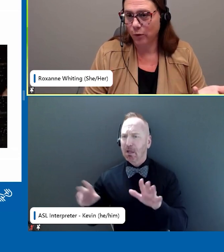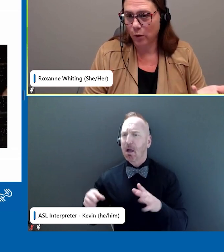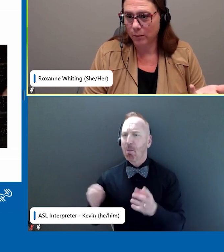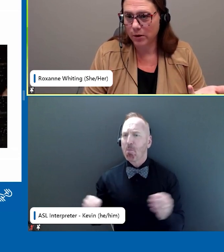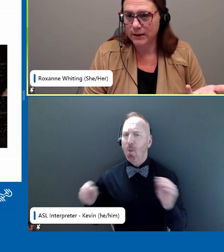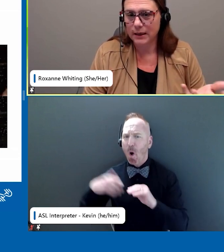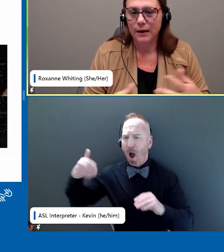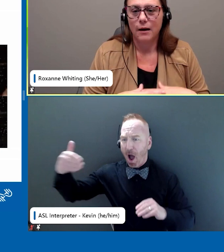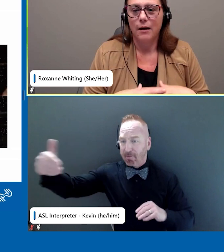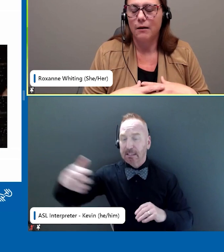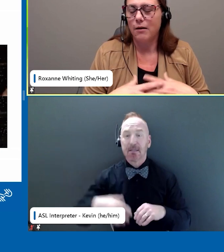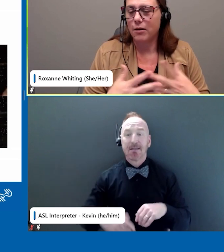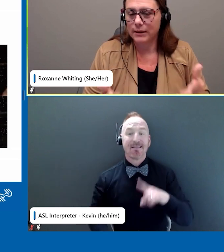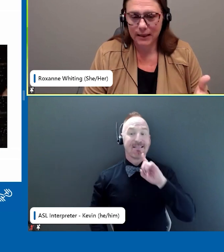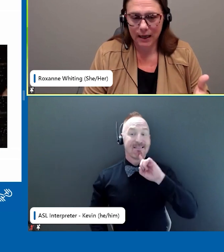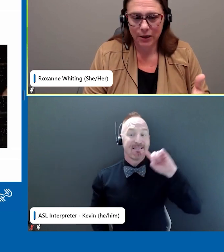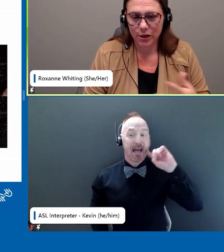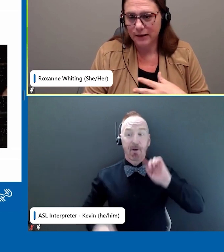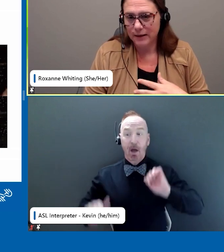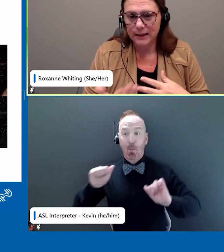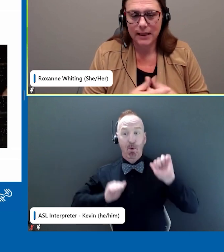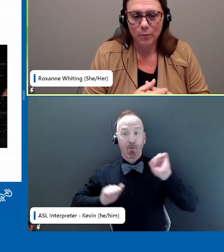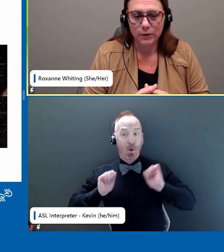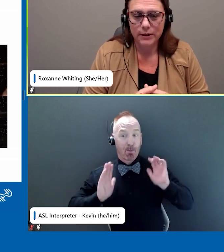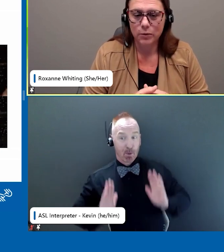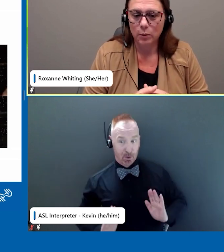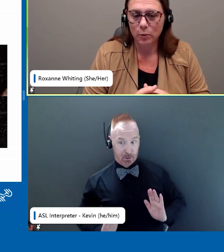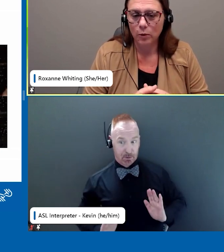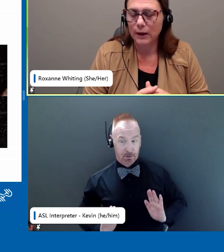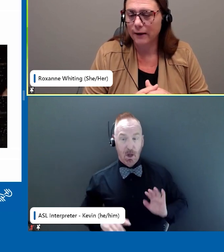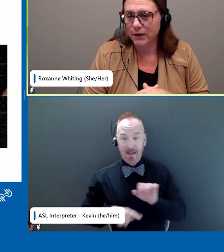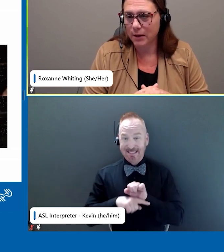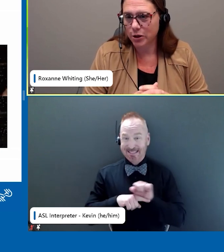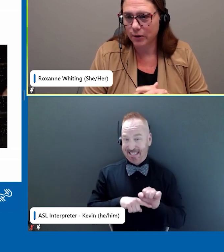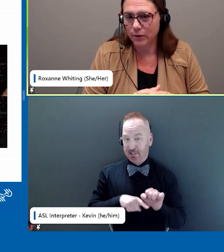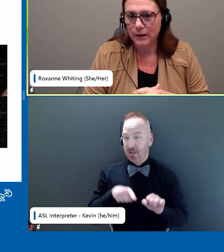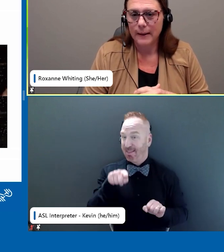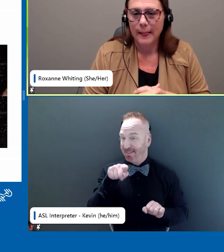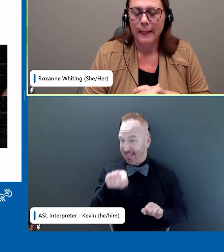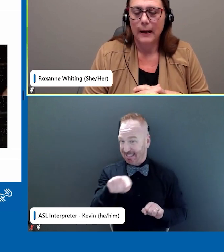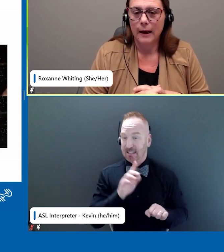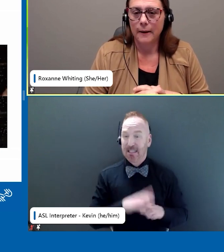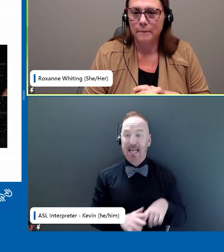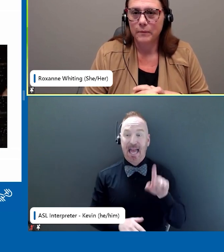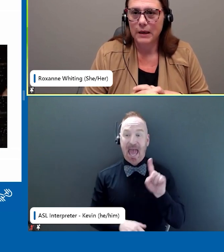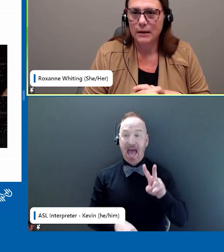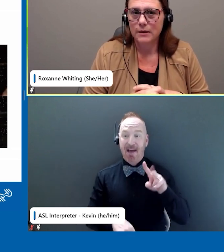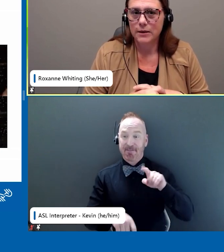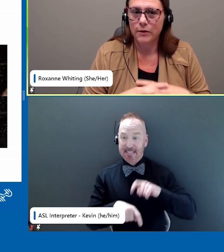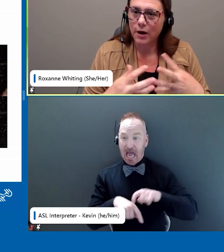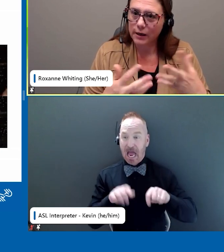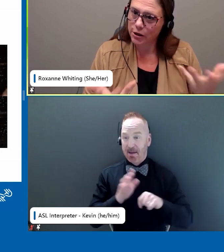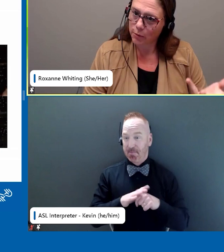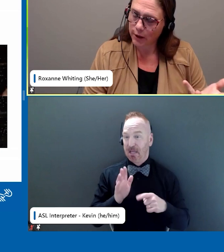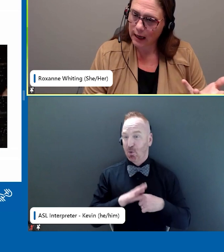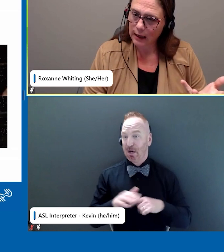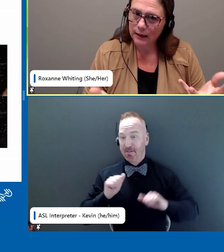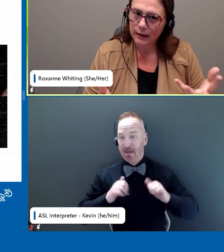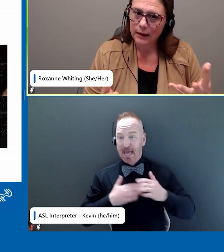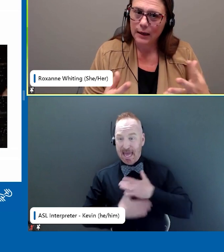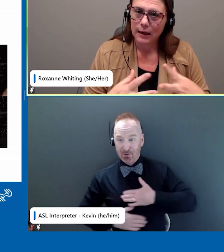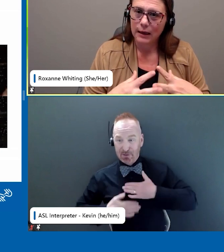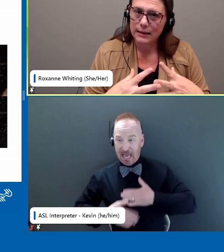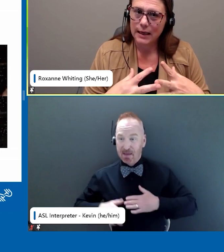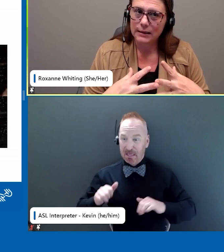deaf performers are on stage, and in this example, the Super Bowl halftime show. Um, so they're not